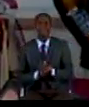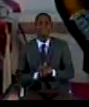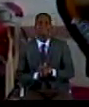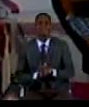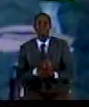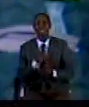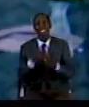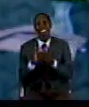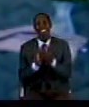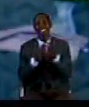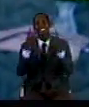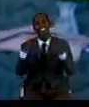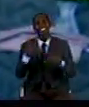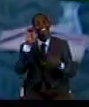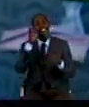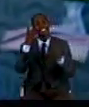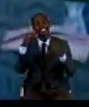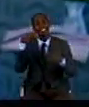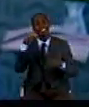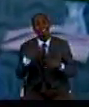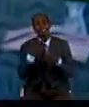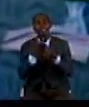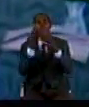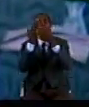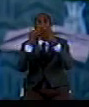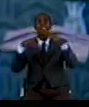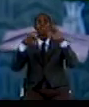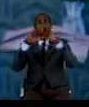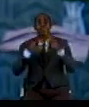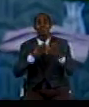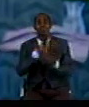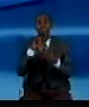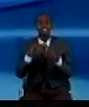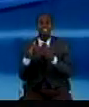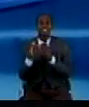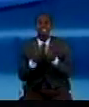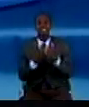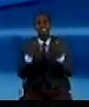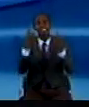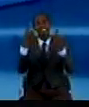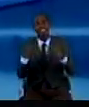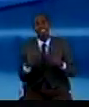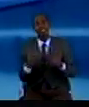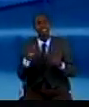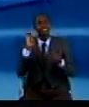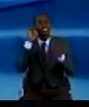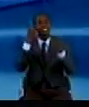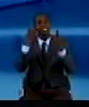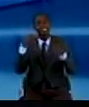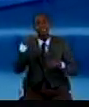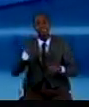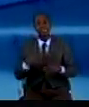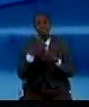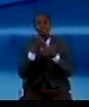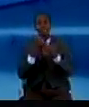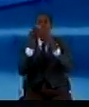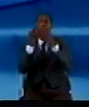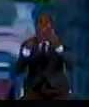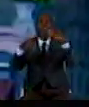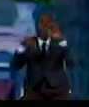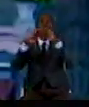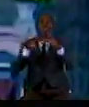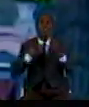button. When Jesus came, he came down from heaven. Jesus came up, he came down